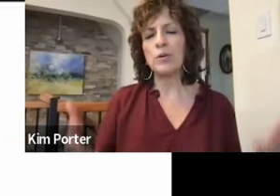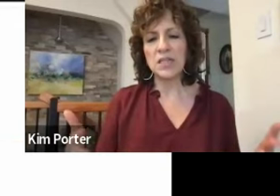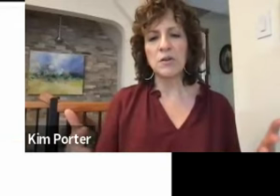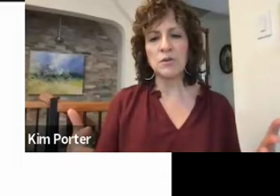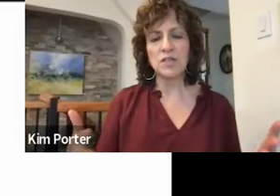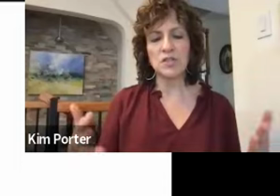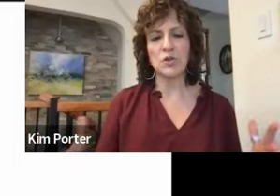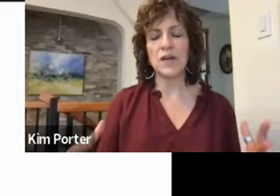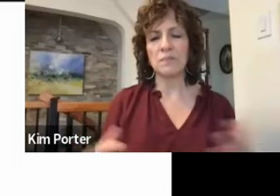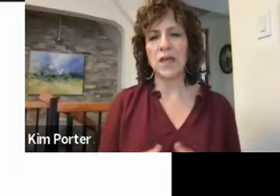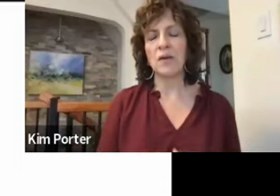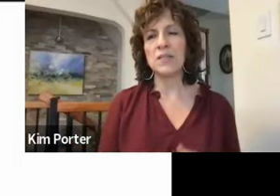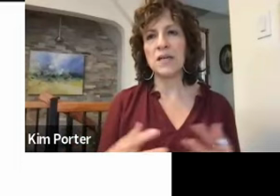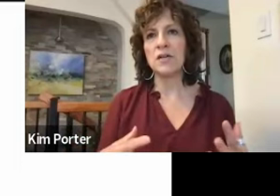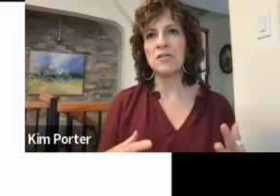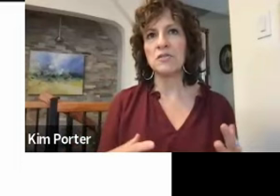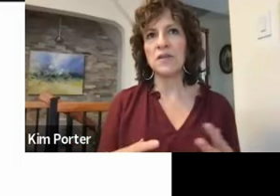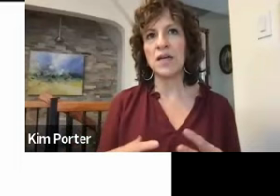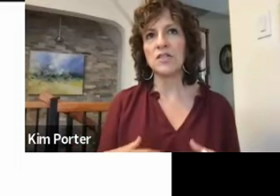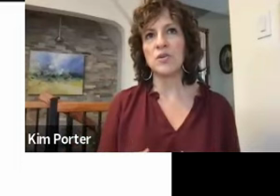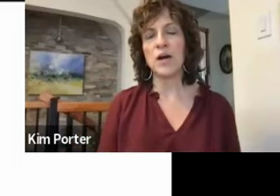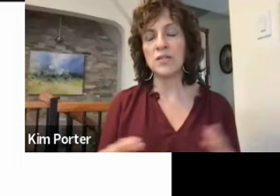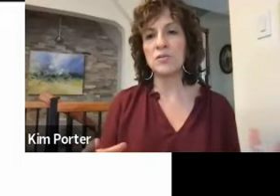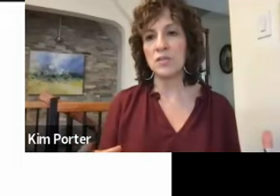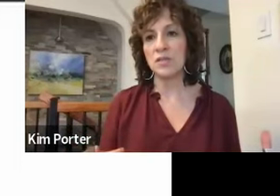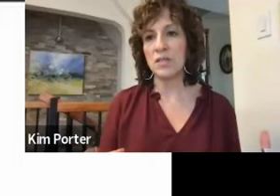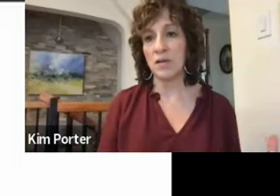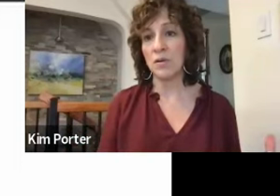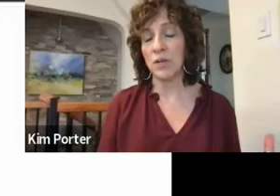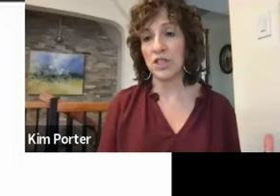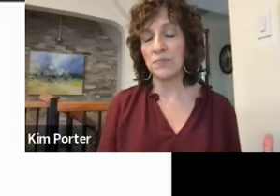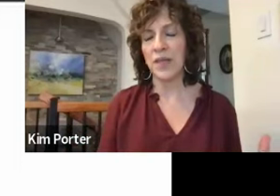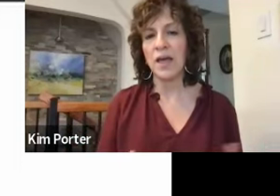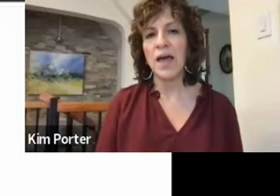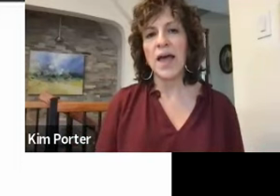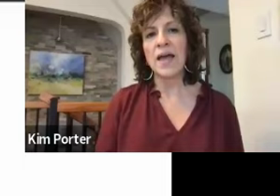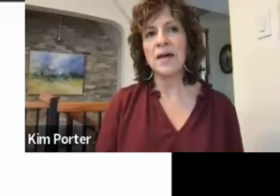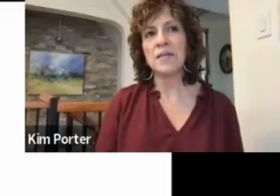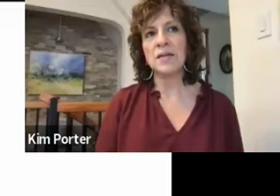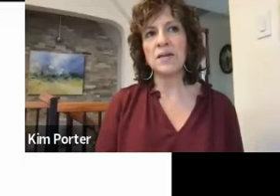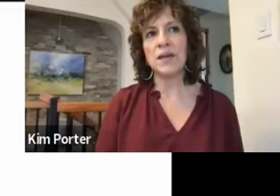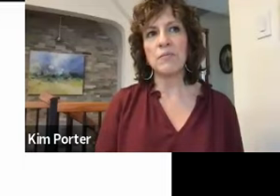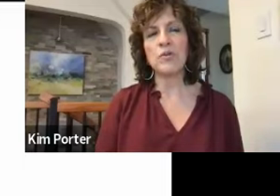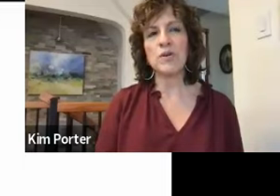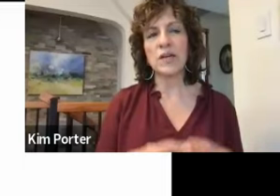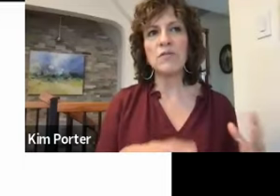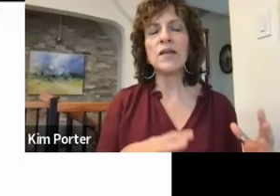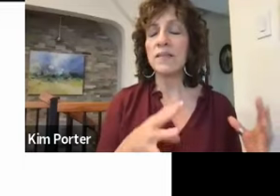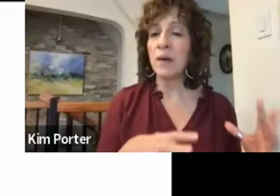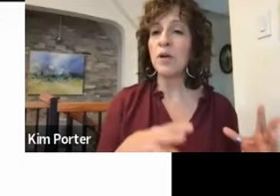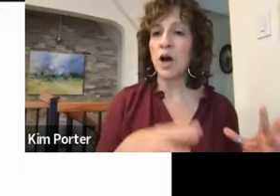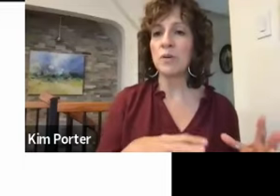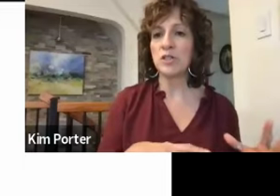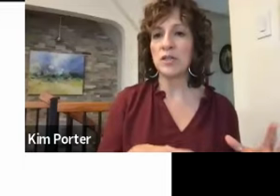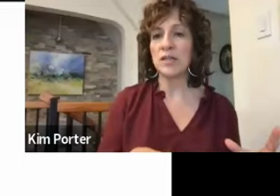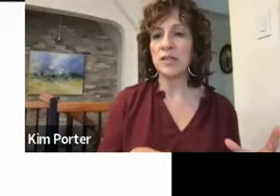we put together this survey, and we sent out a survey to high school students in our region. And it was giving